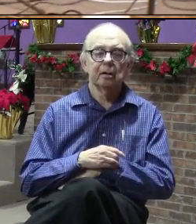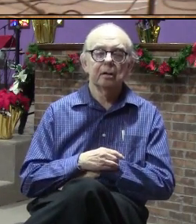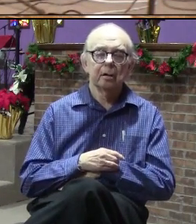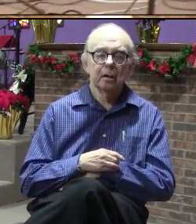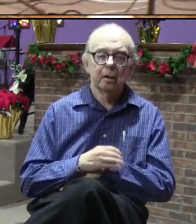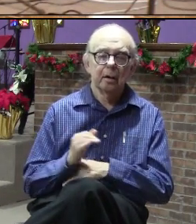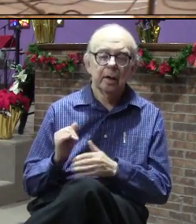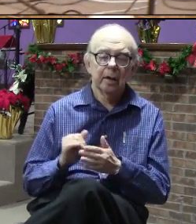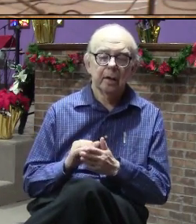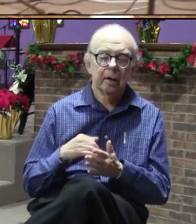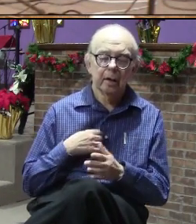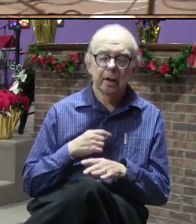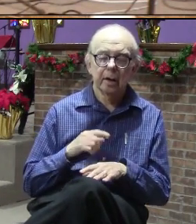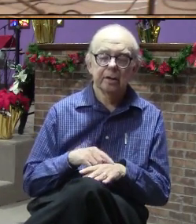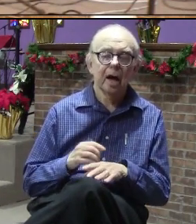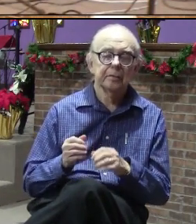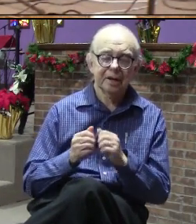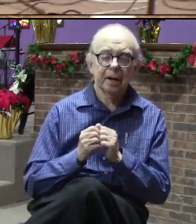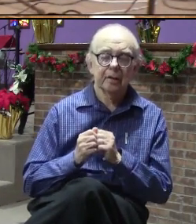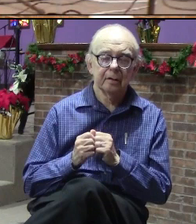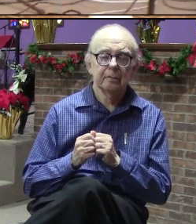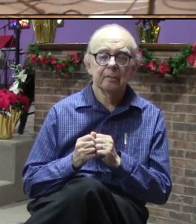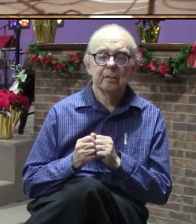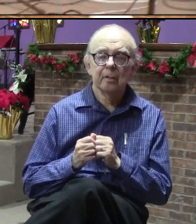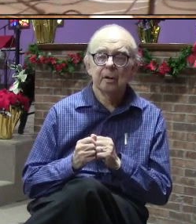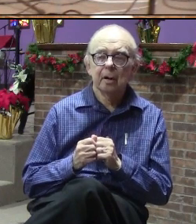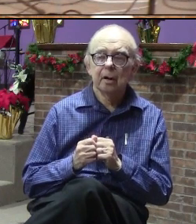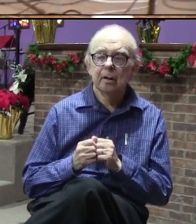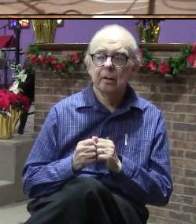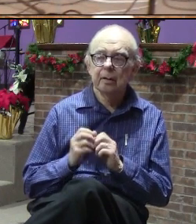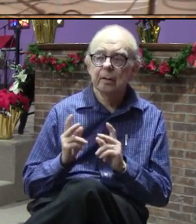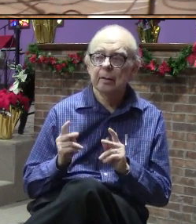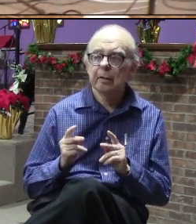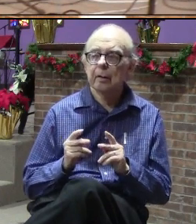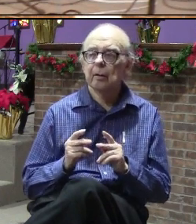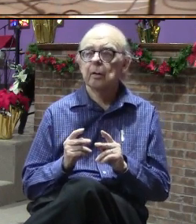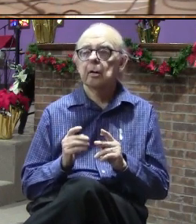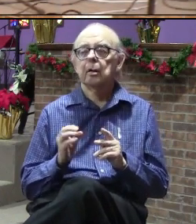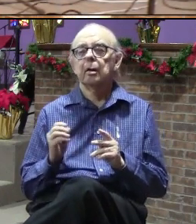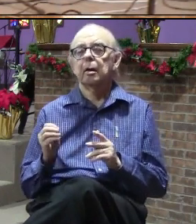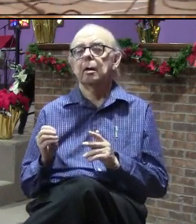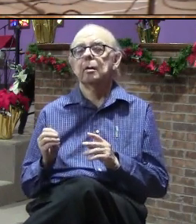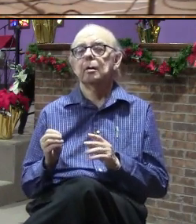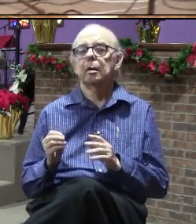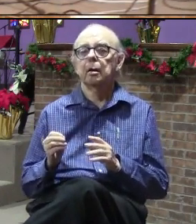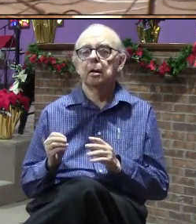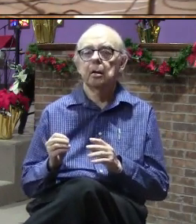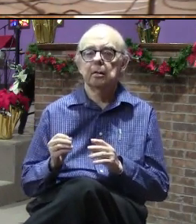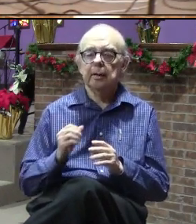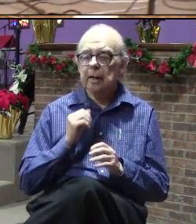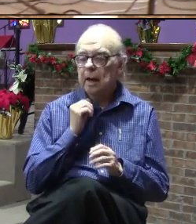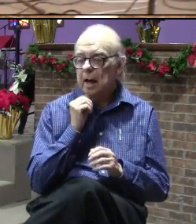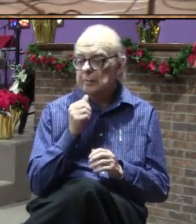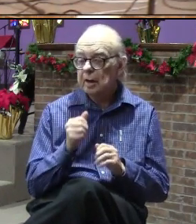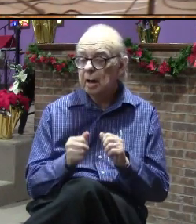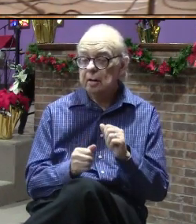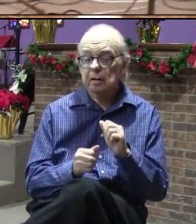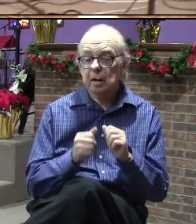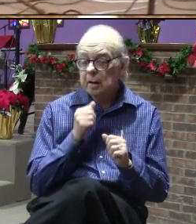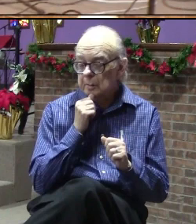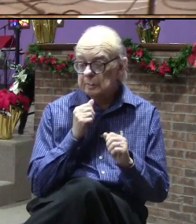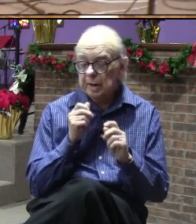that's our time together to celebrate. Okay? And so I'm not a patient person